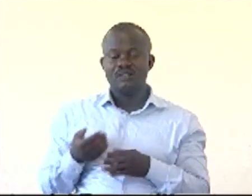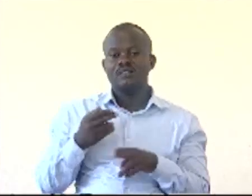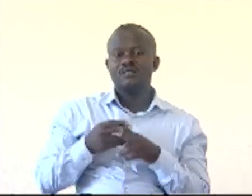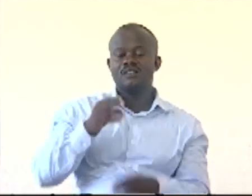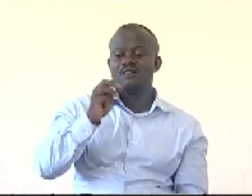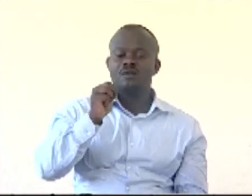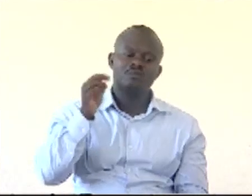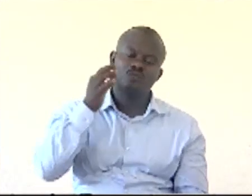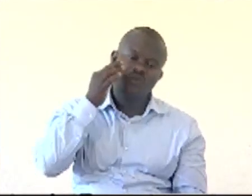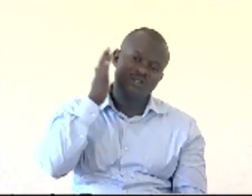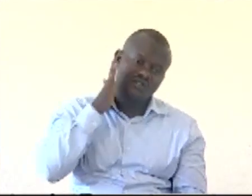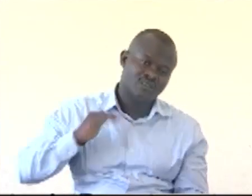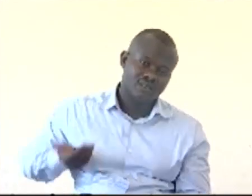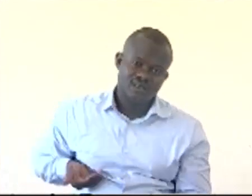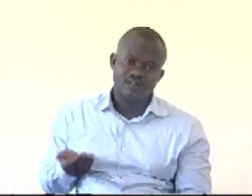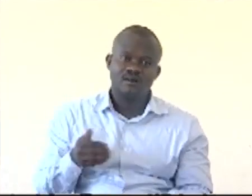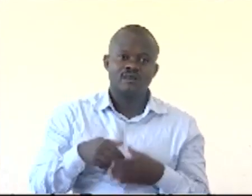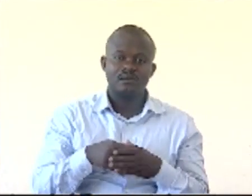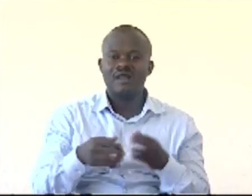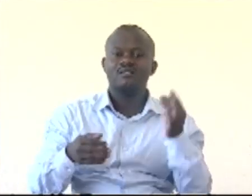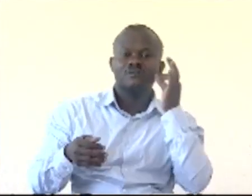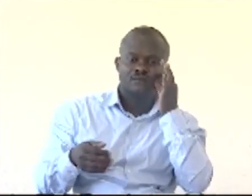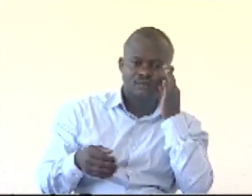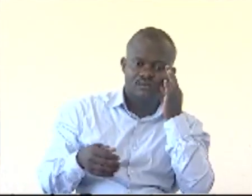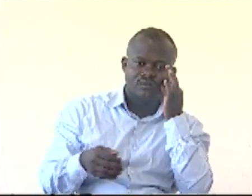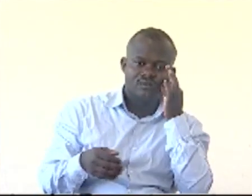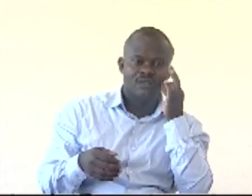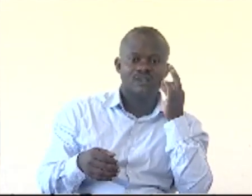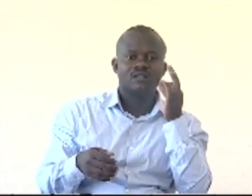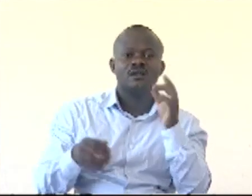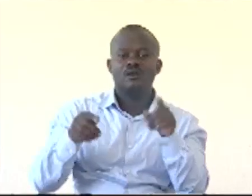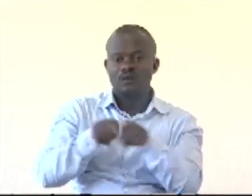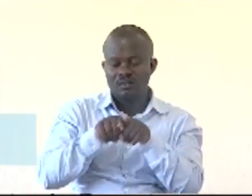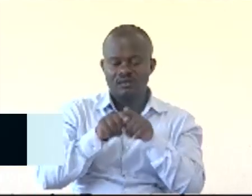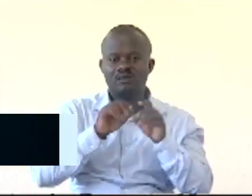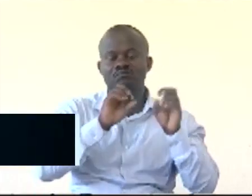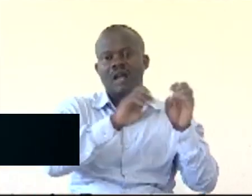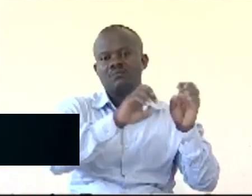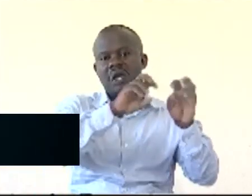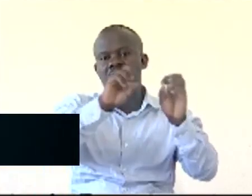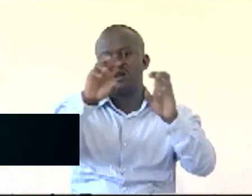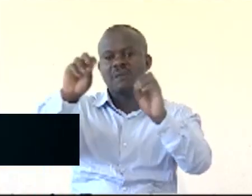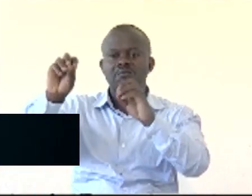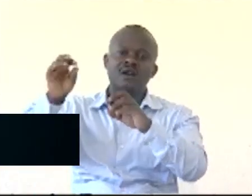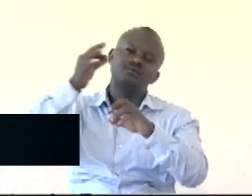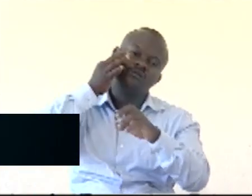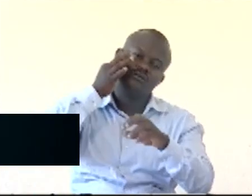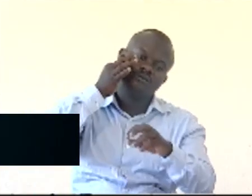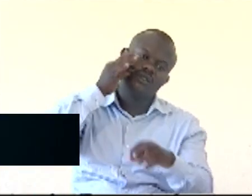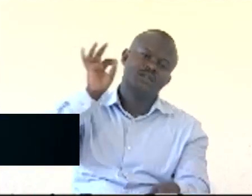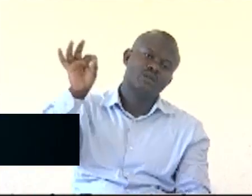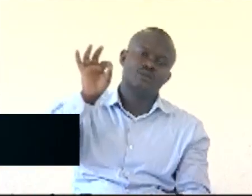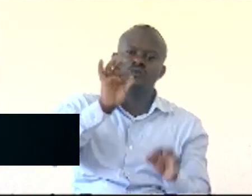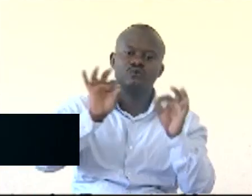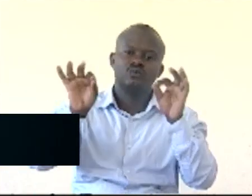mosquito bites another person, it can also inject their Plasmodium